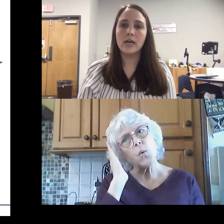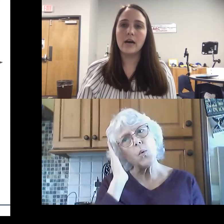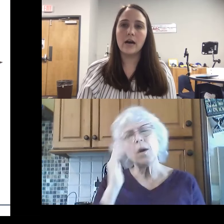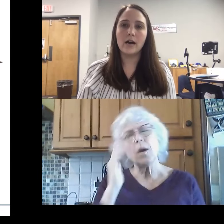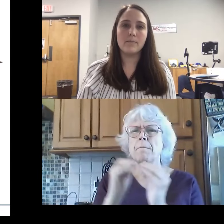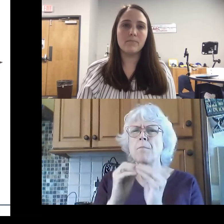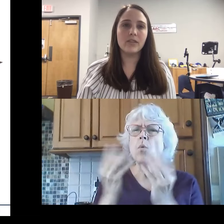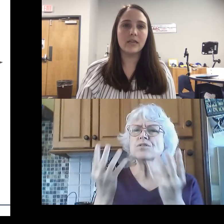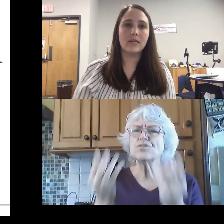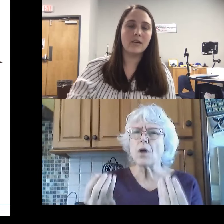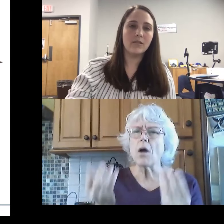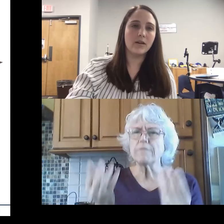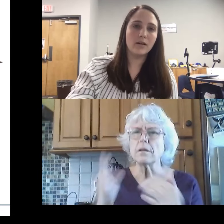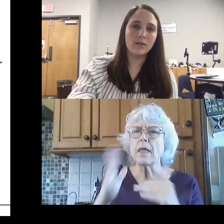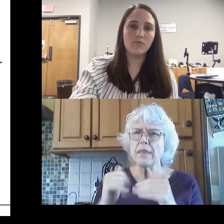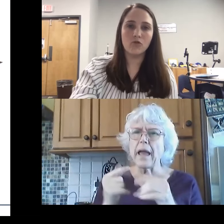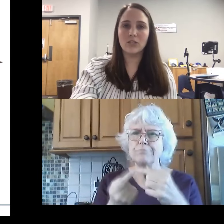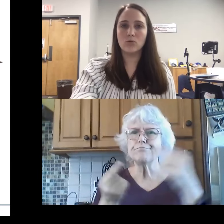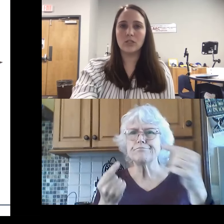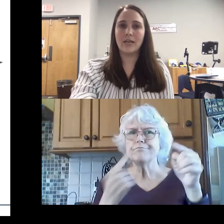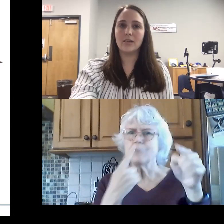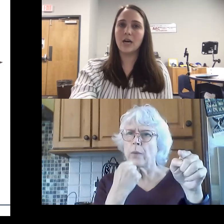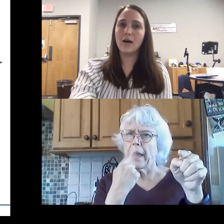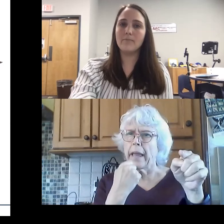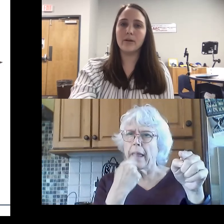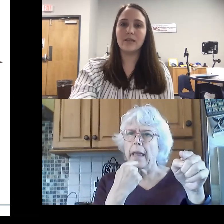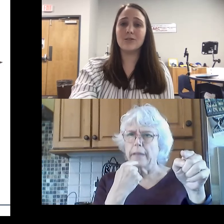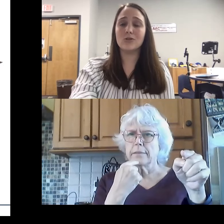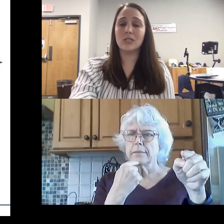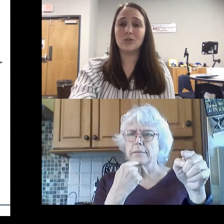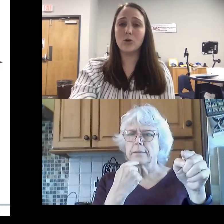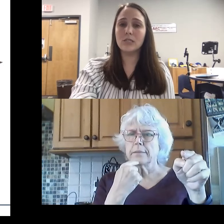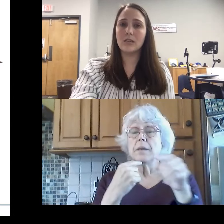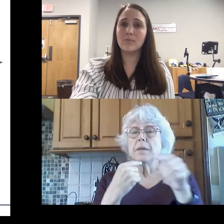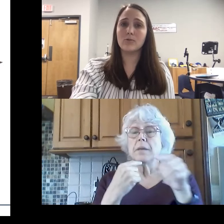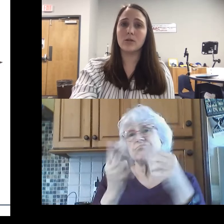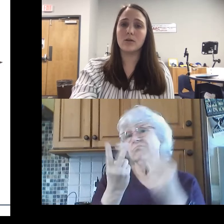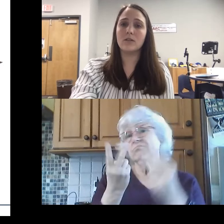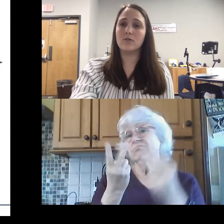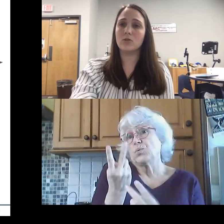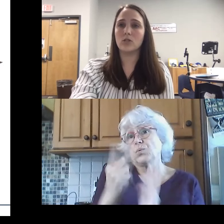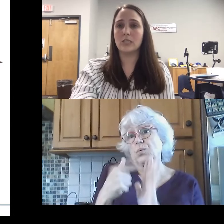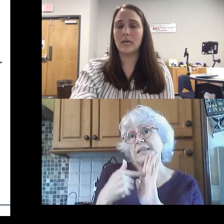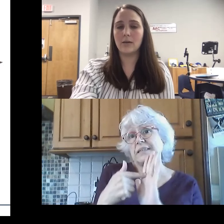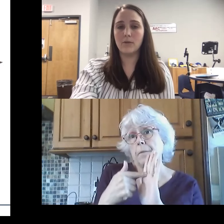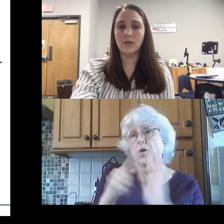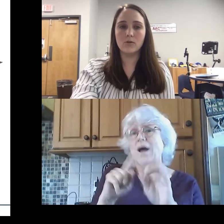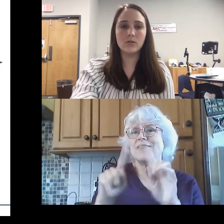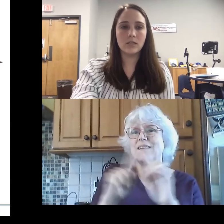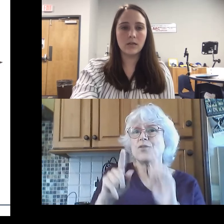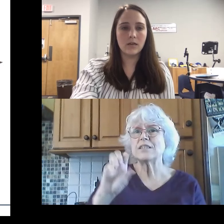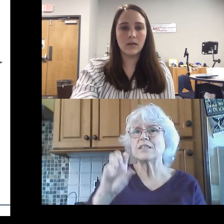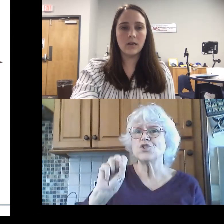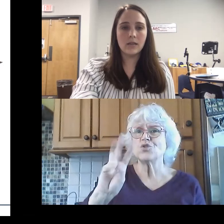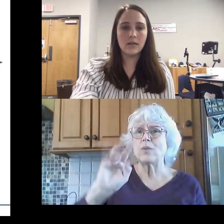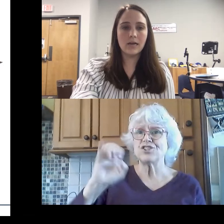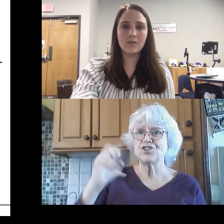than the red switch at the top. But these are just two examples of different switches that can be used.